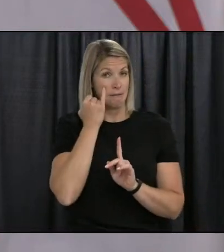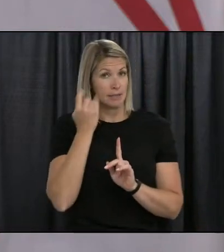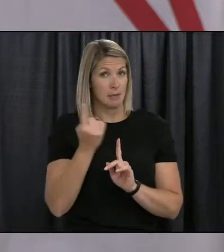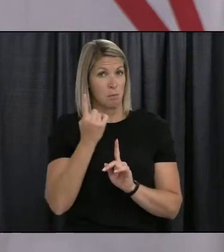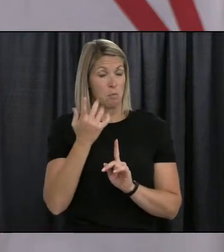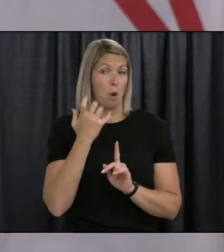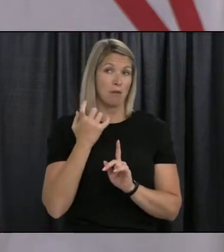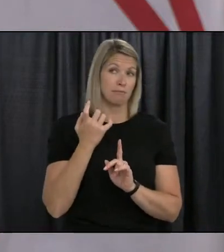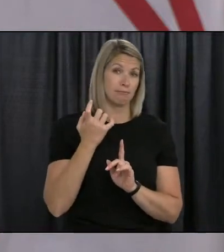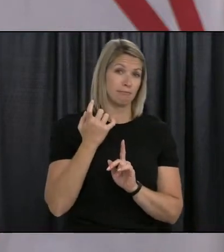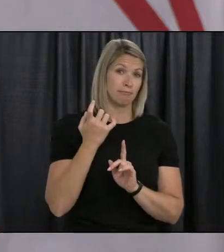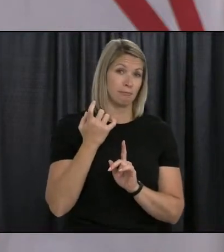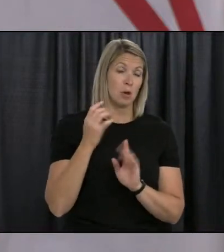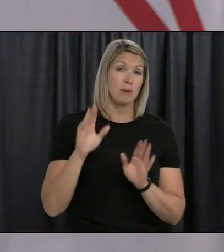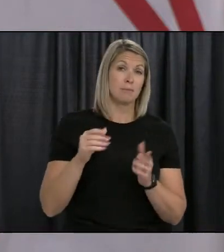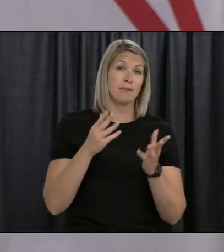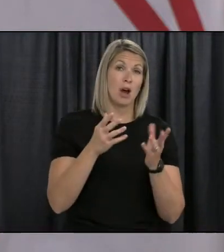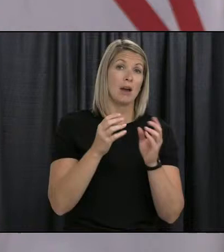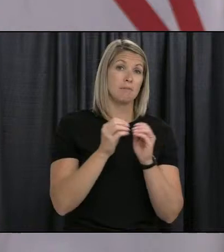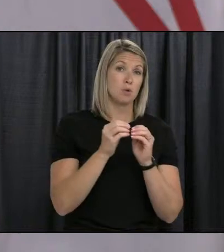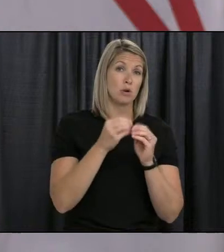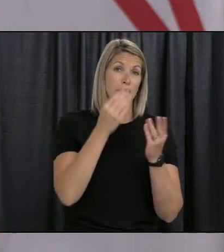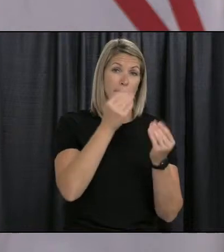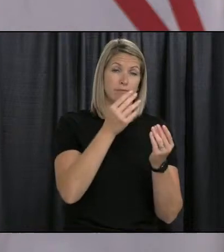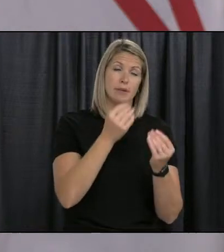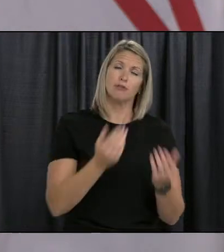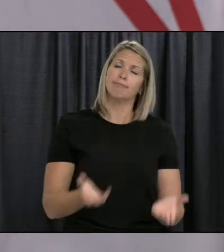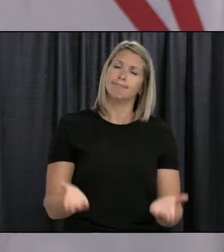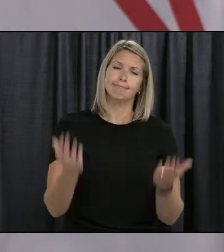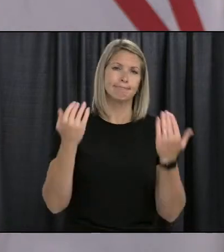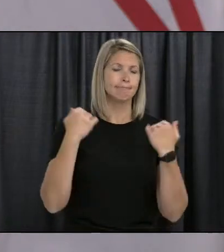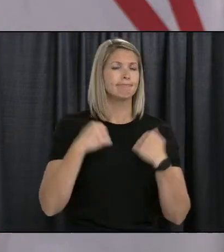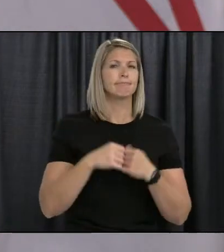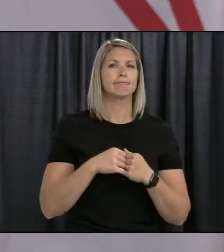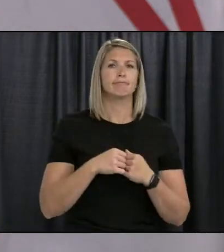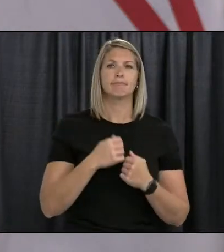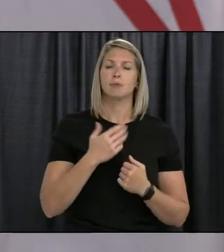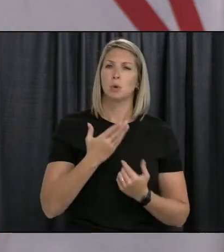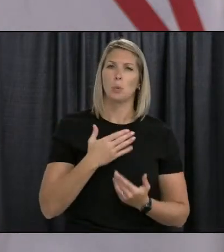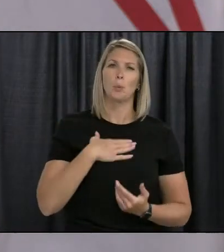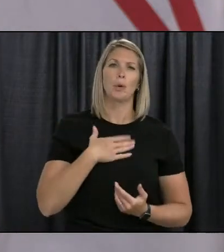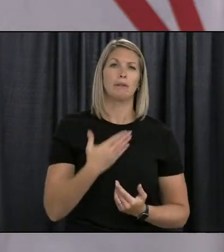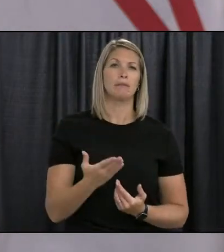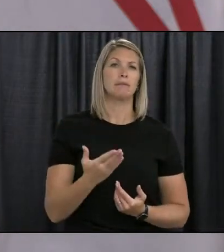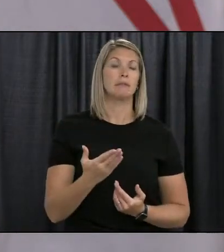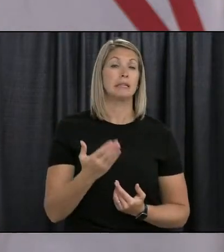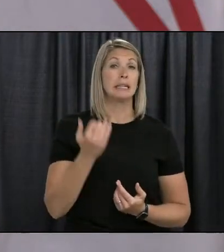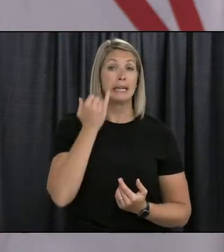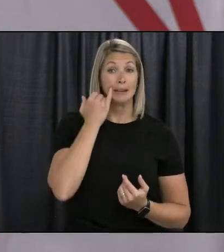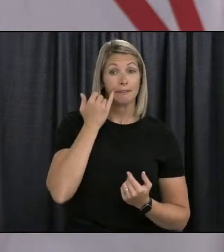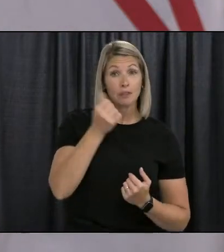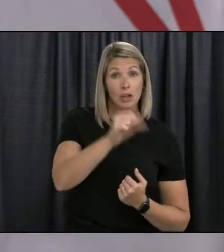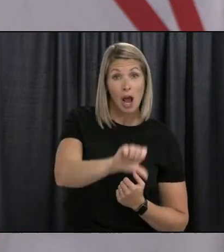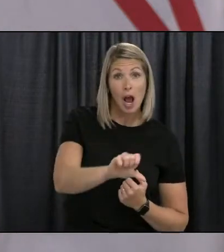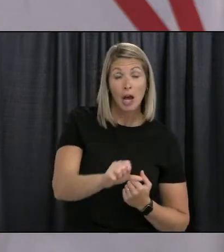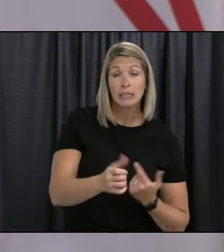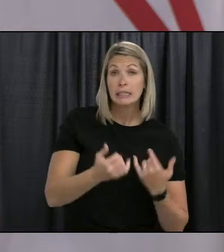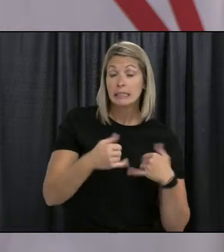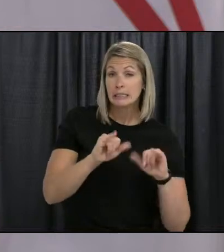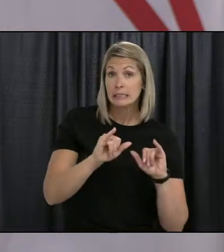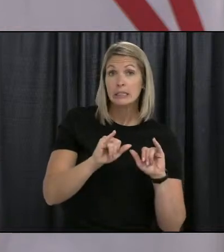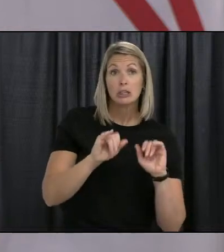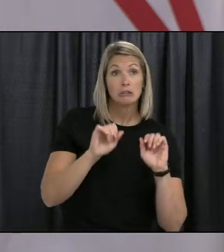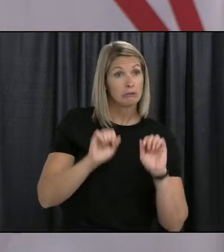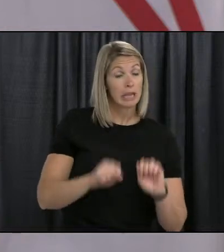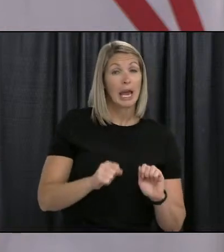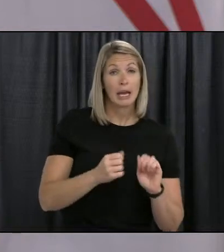to provide more information, they absolutely can. And even if they have appealed, they can still provide more information if they feel they need to